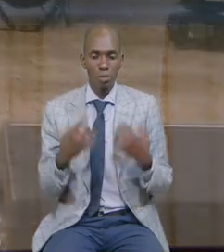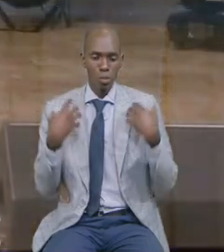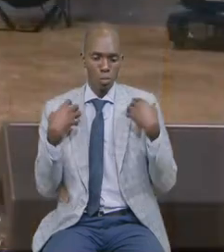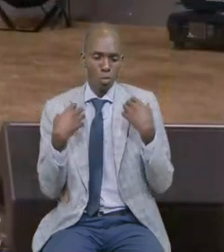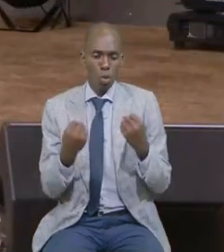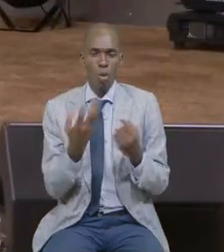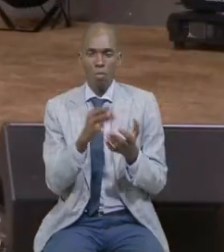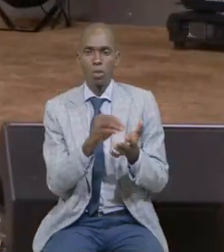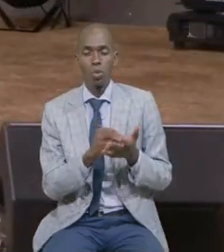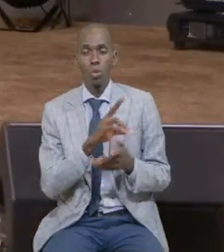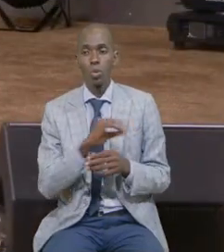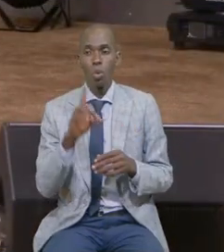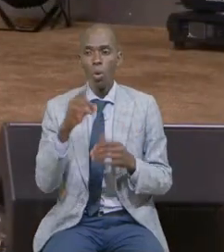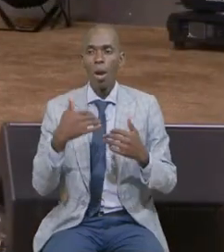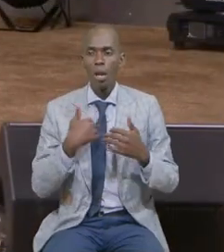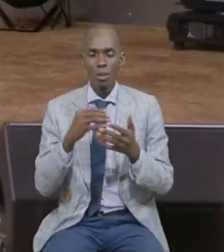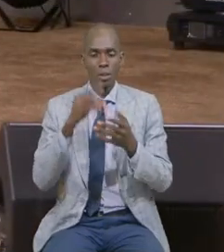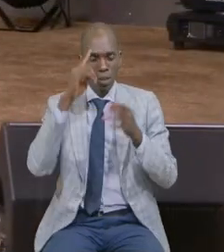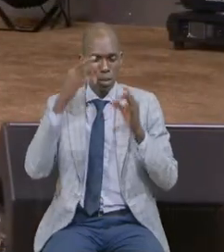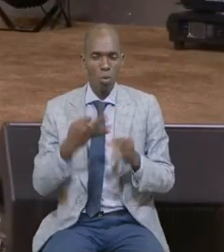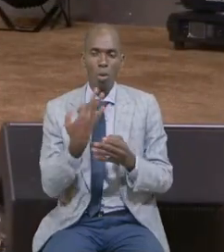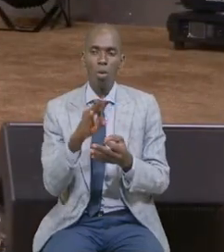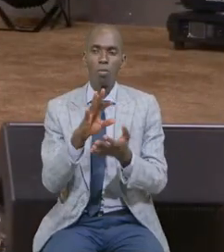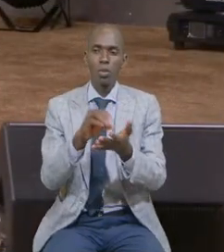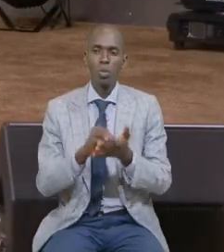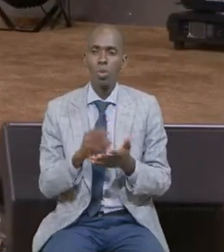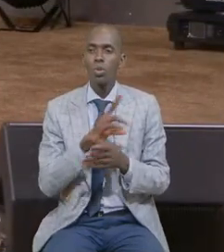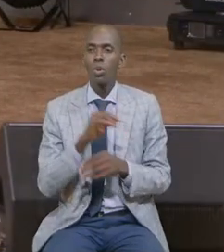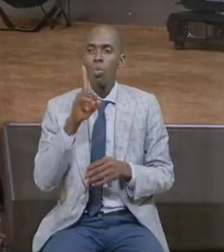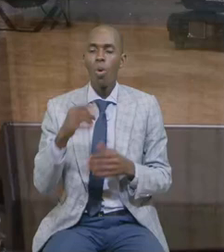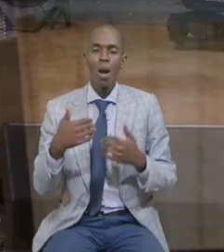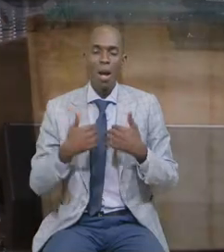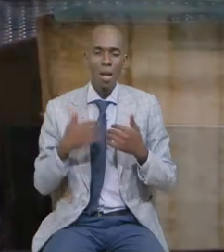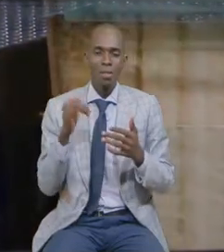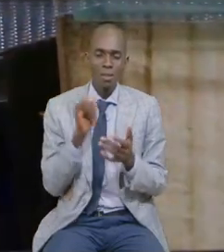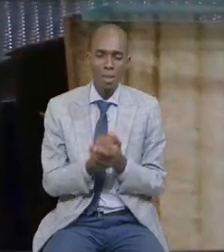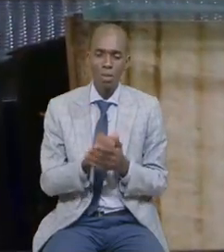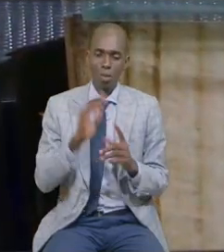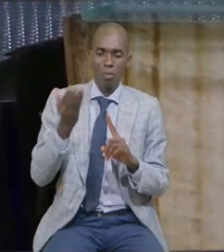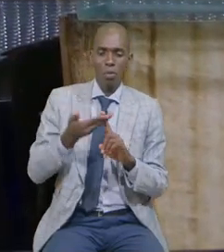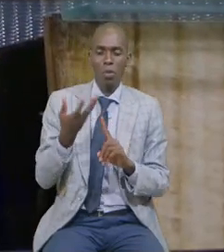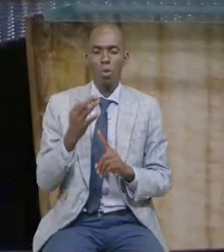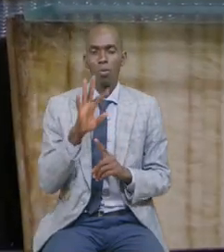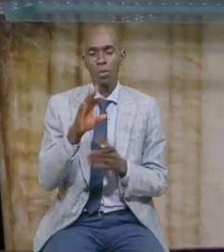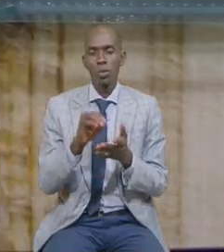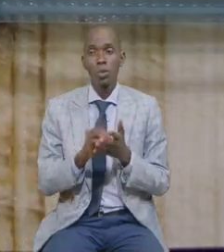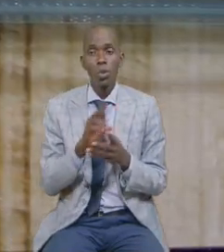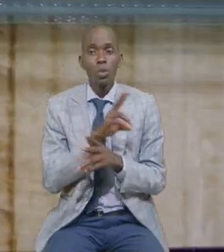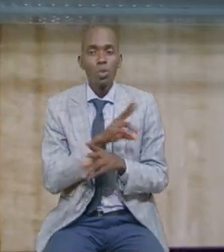a decision of his own. Nobody had a conviction of his own. Nobody